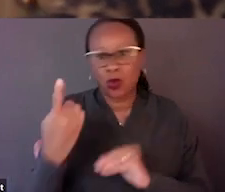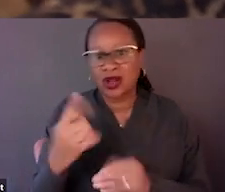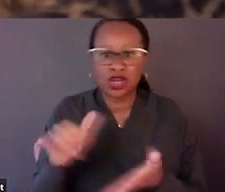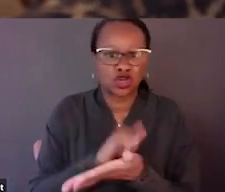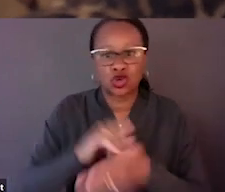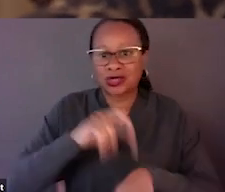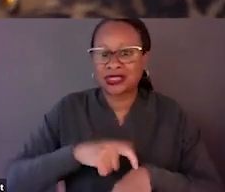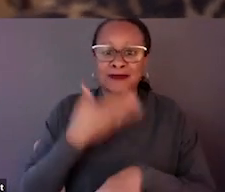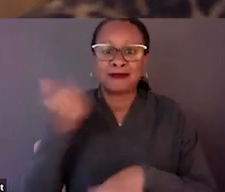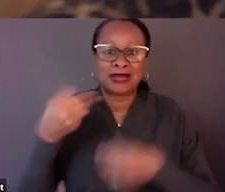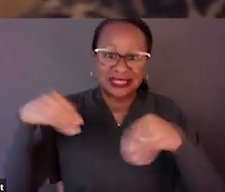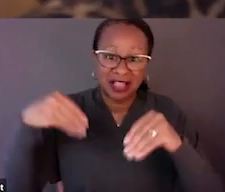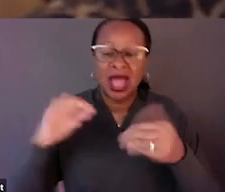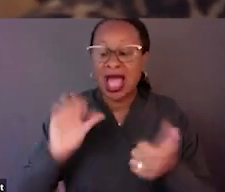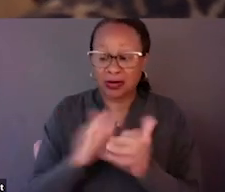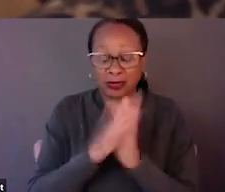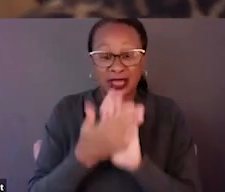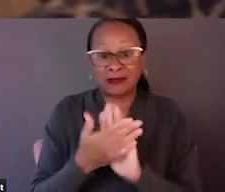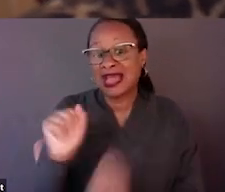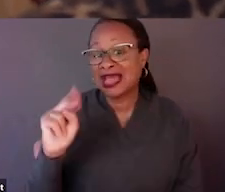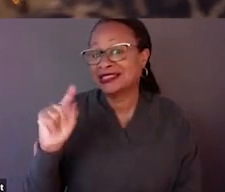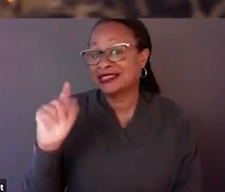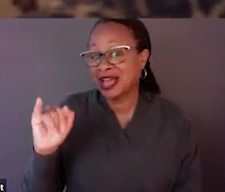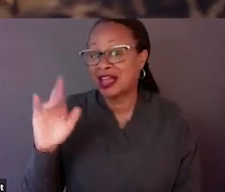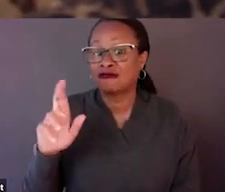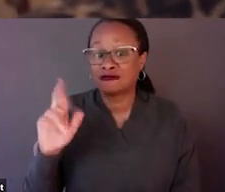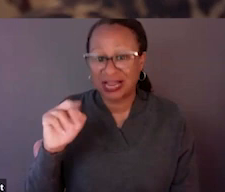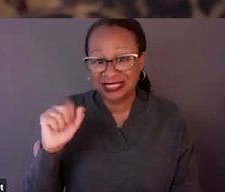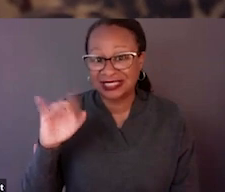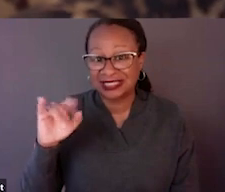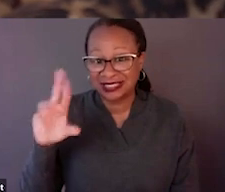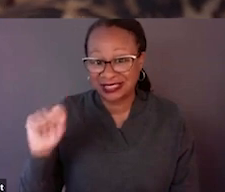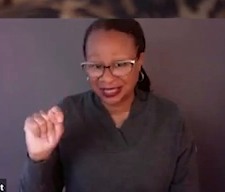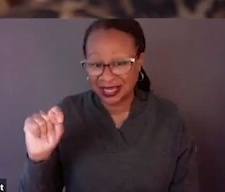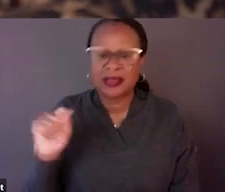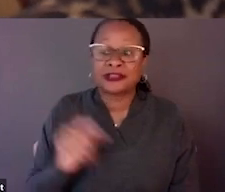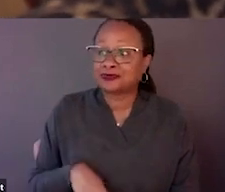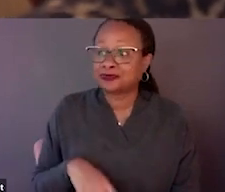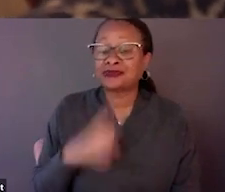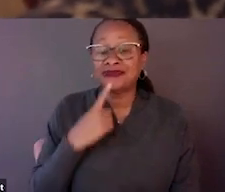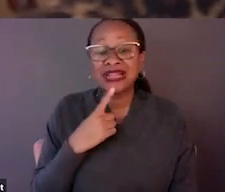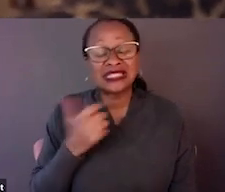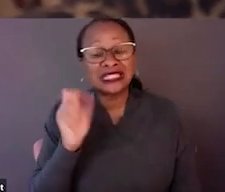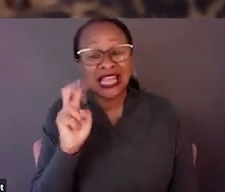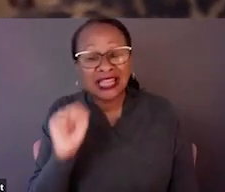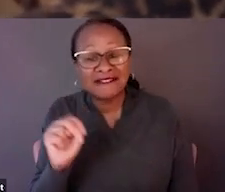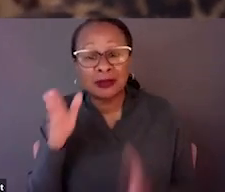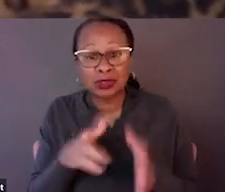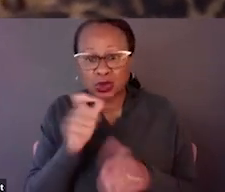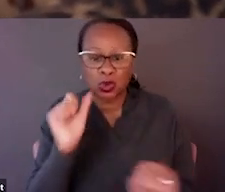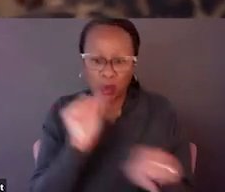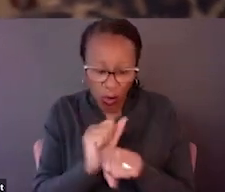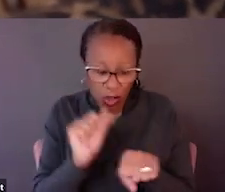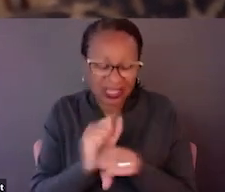Be an Anti-Racist. Mm-hmm. And he talks about that even someone who is an anti-racist, who works his whole